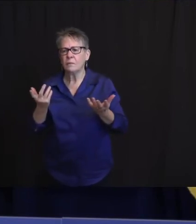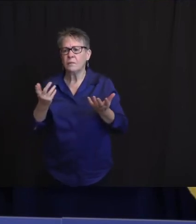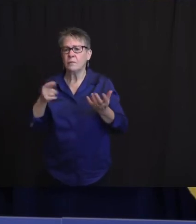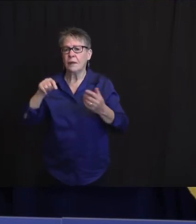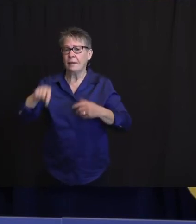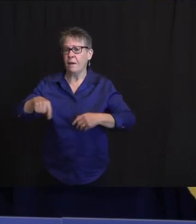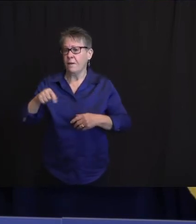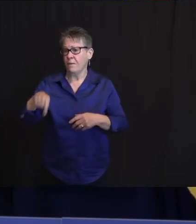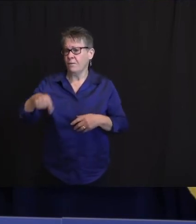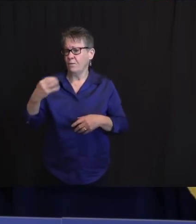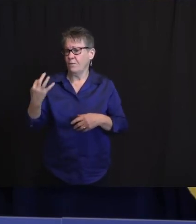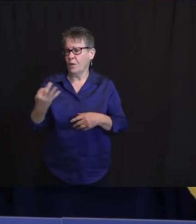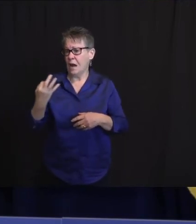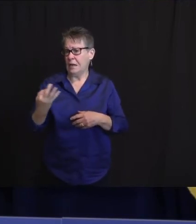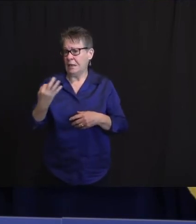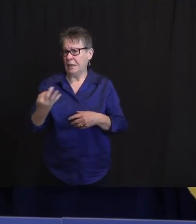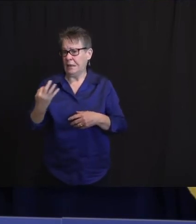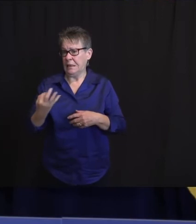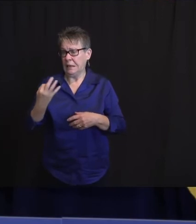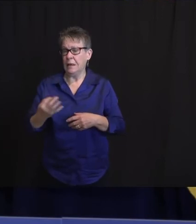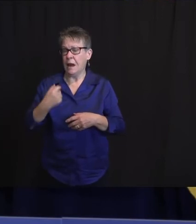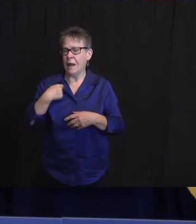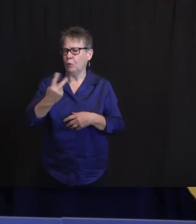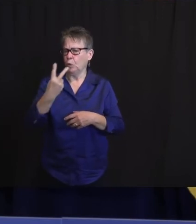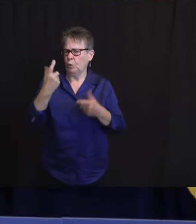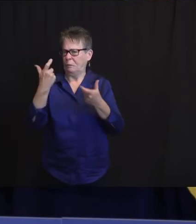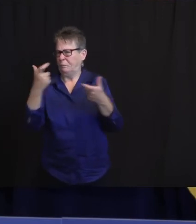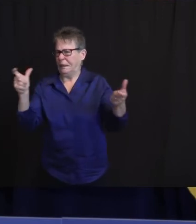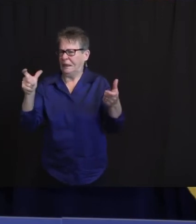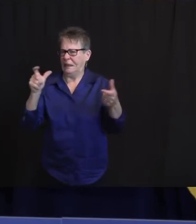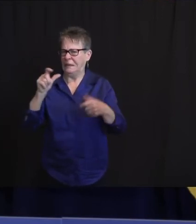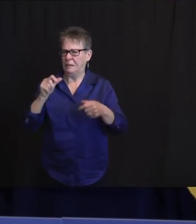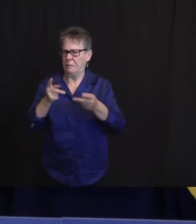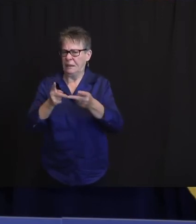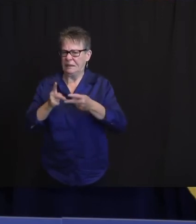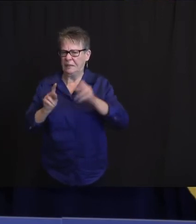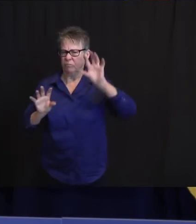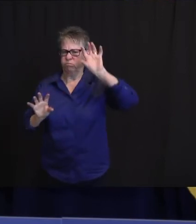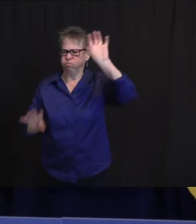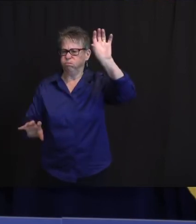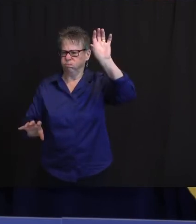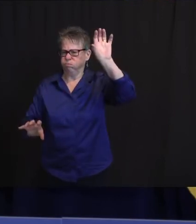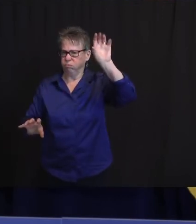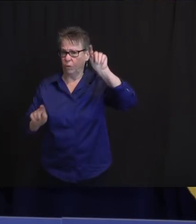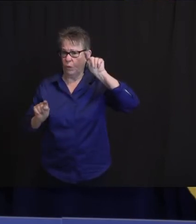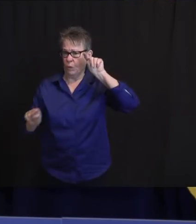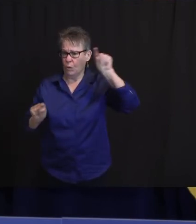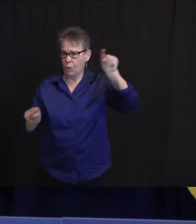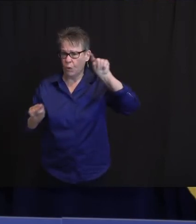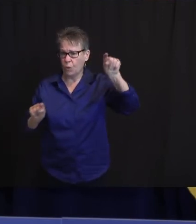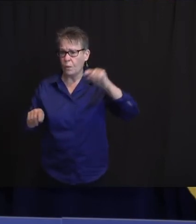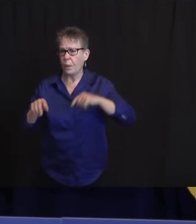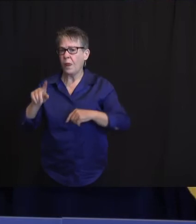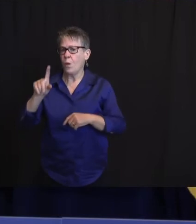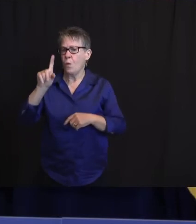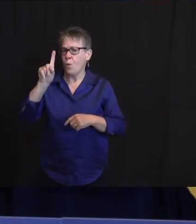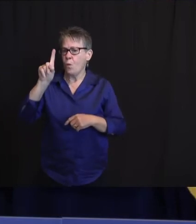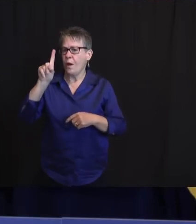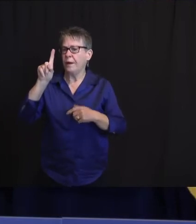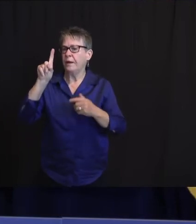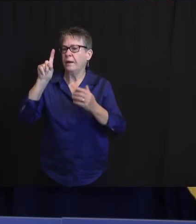County and one in Gloucester County. Each of those sites will have 1,000 doses a week for the